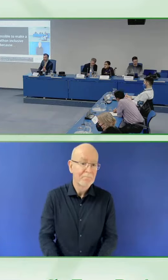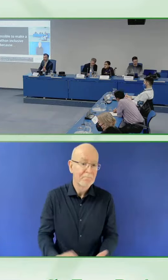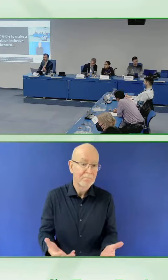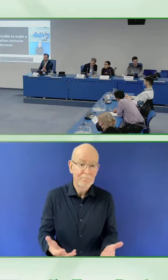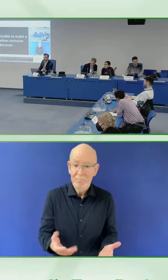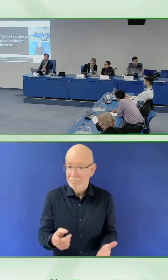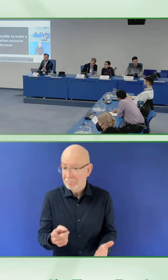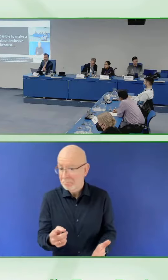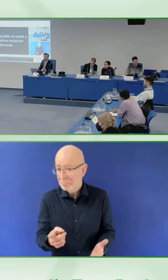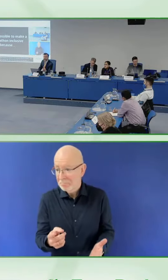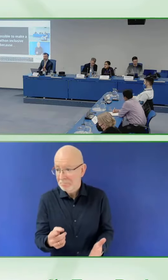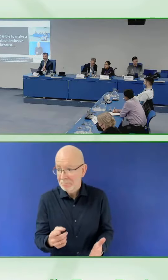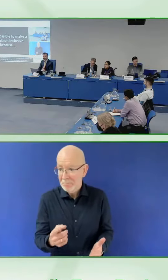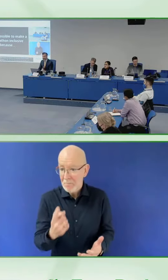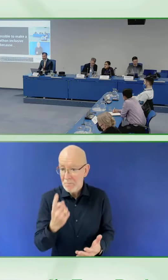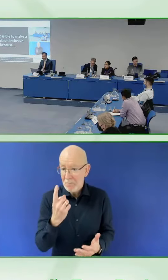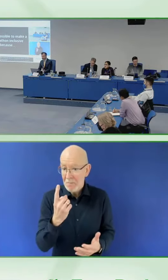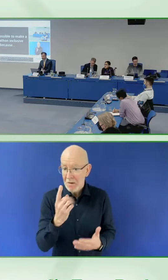hackathon.